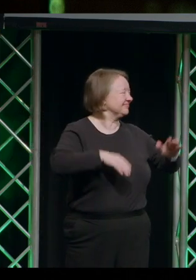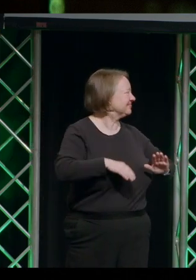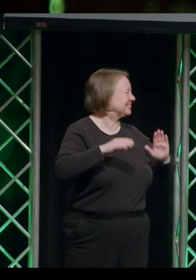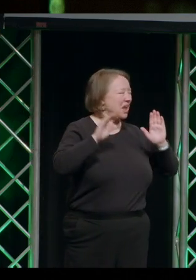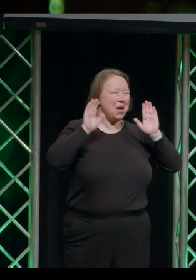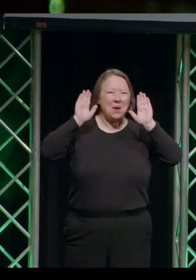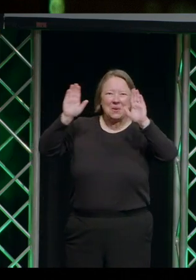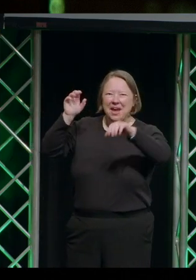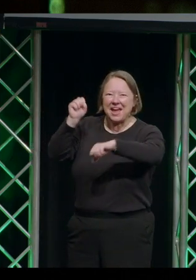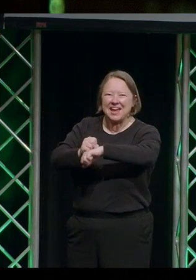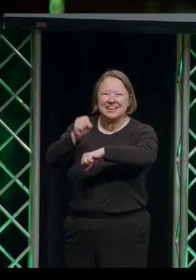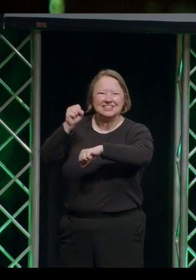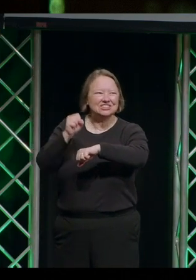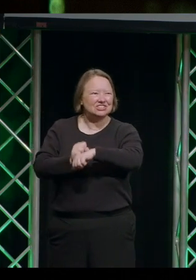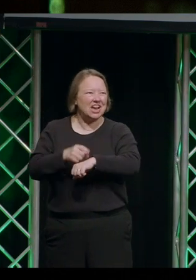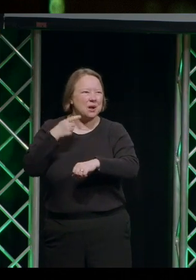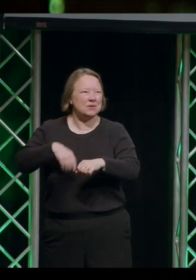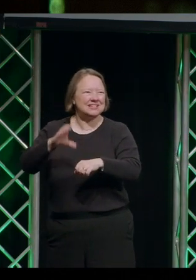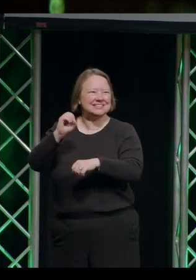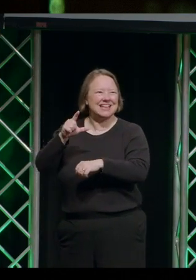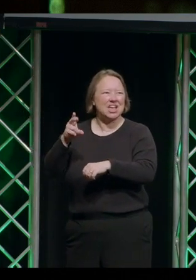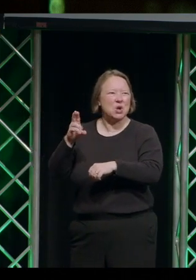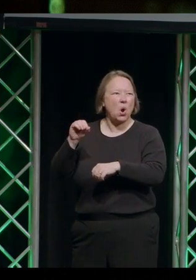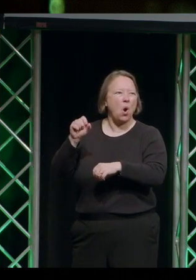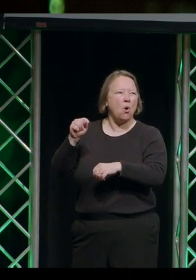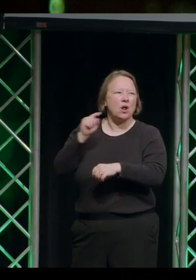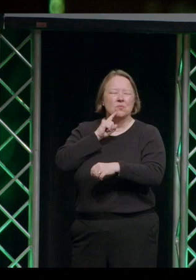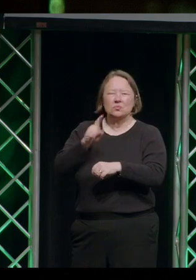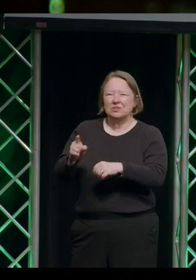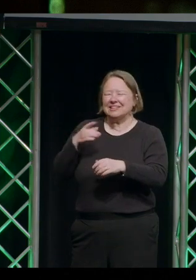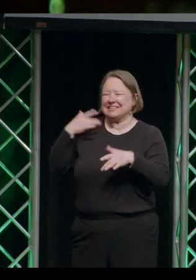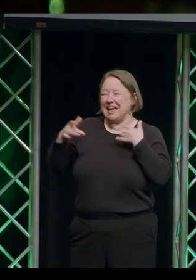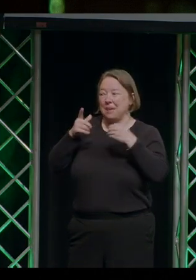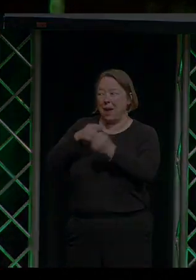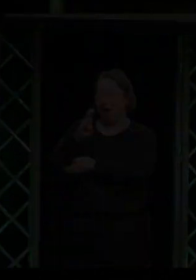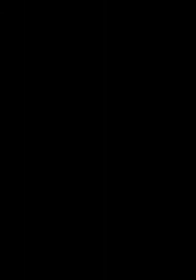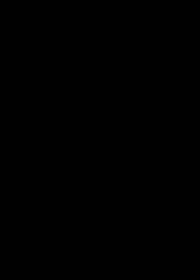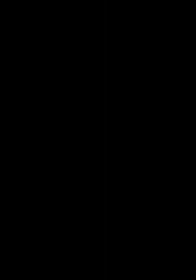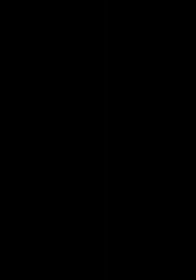And Team Cellucoat, awesome. I'm particularly excited about bacteria now. Thank you so much.